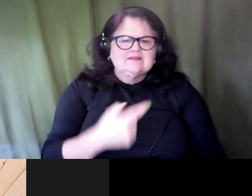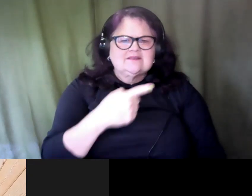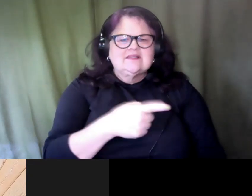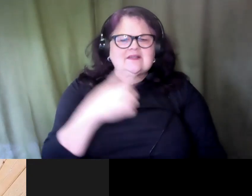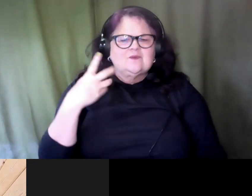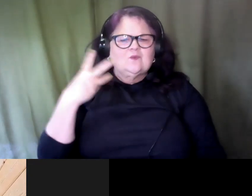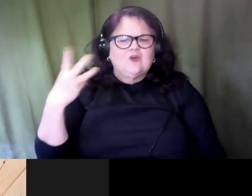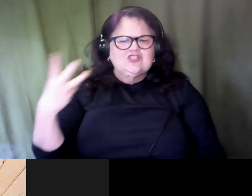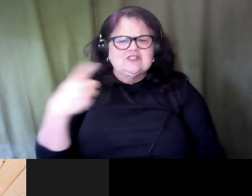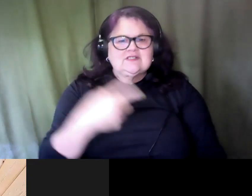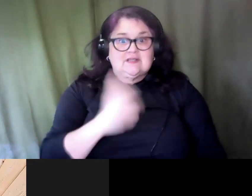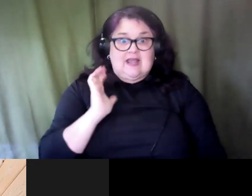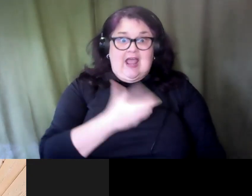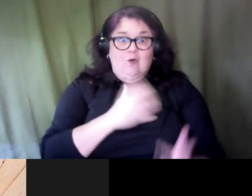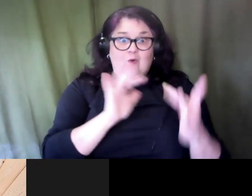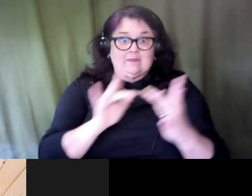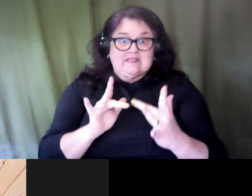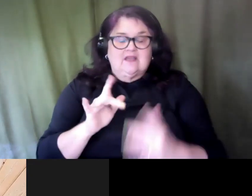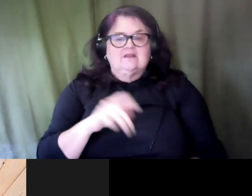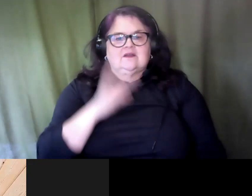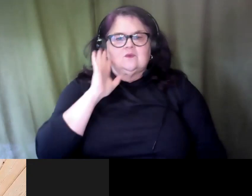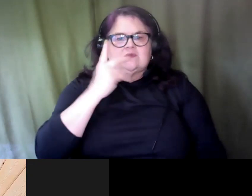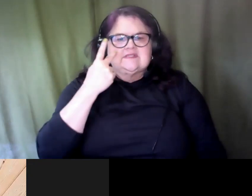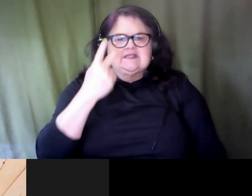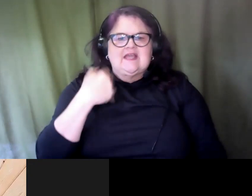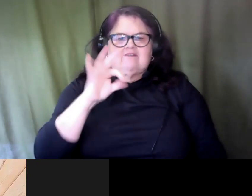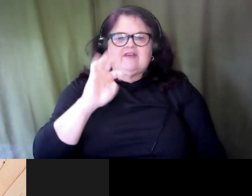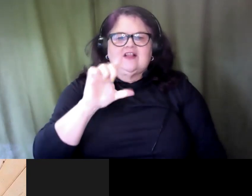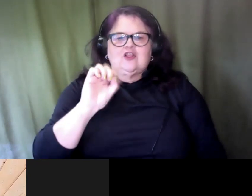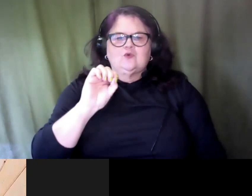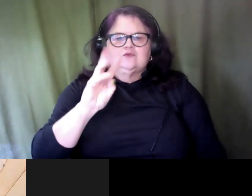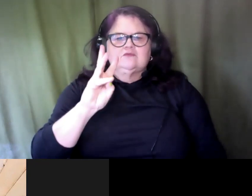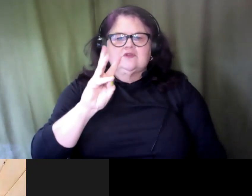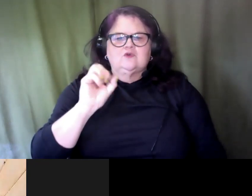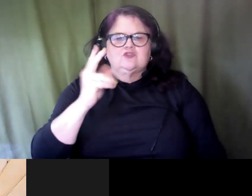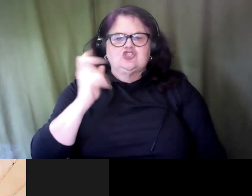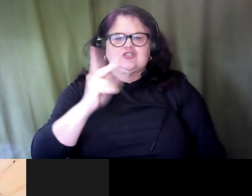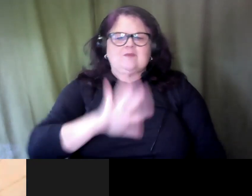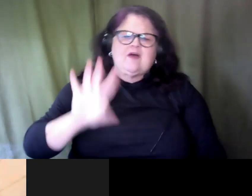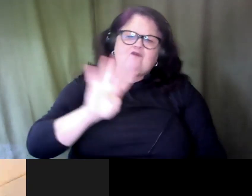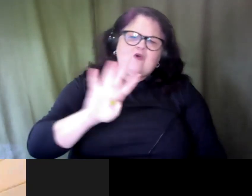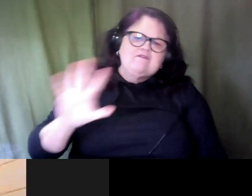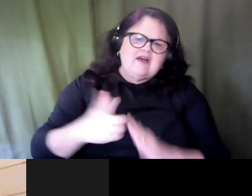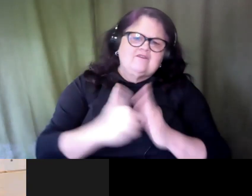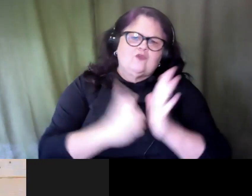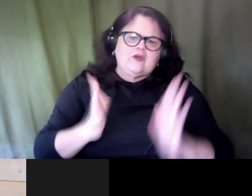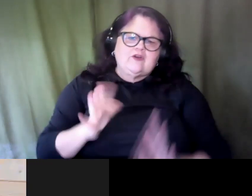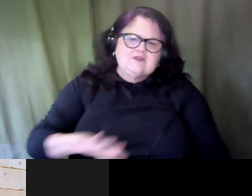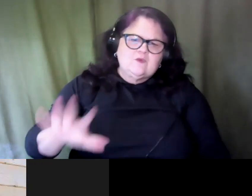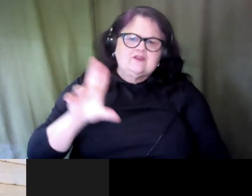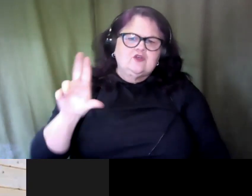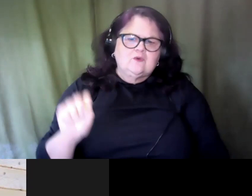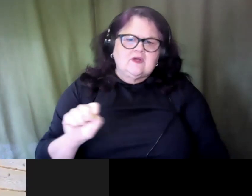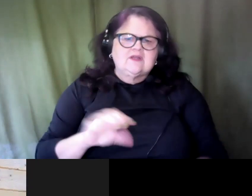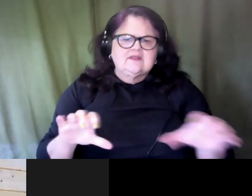Washington. On our website, you'll see we have a fellowship program with about 45 lawyers around the US who do similar work. Some of them are